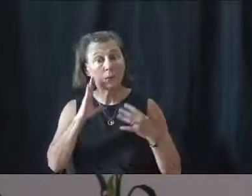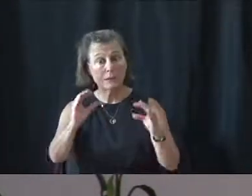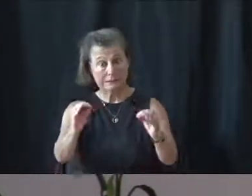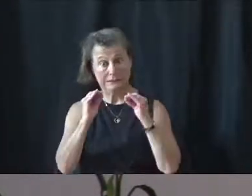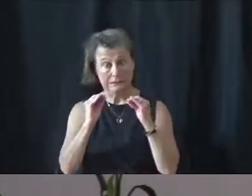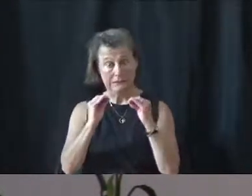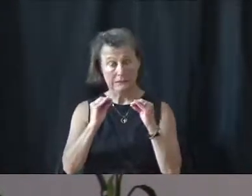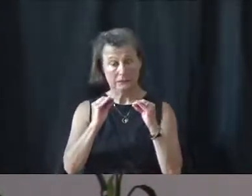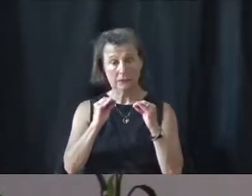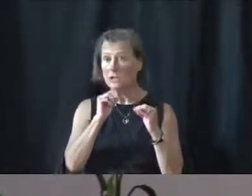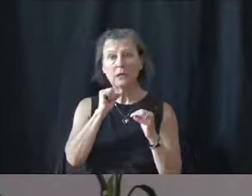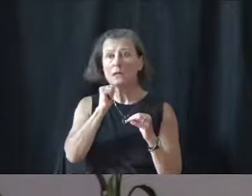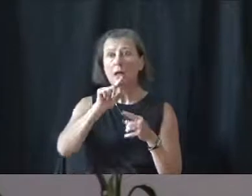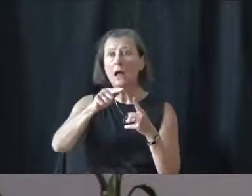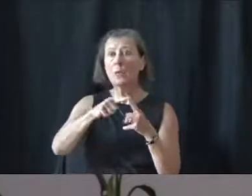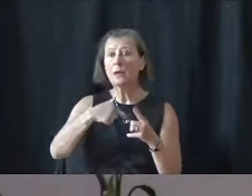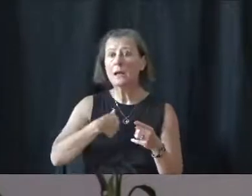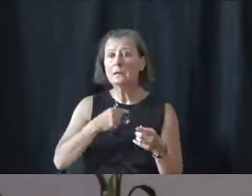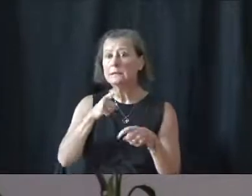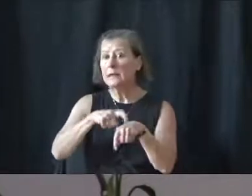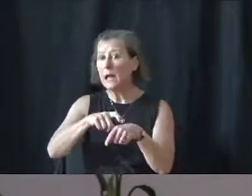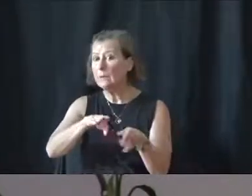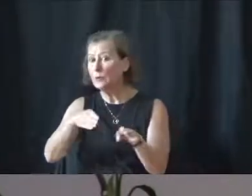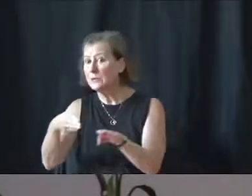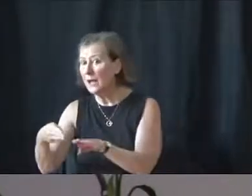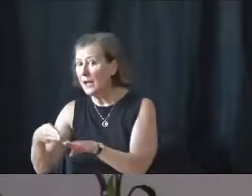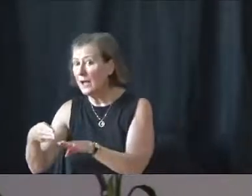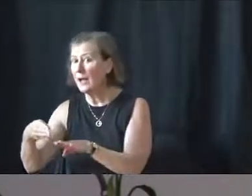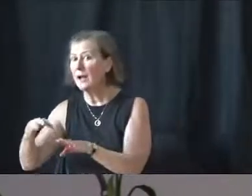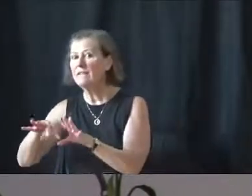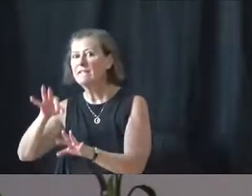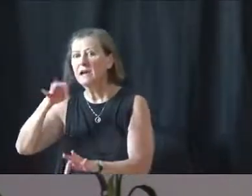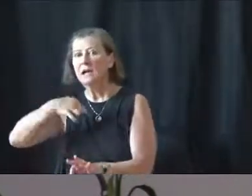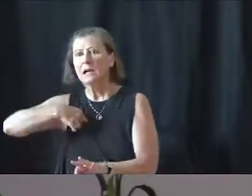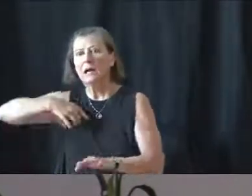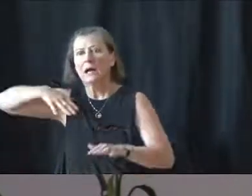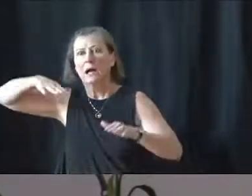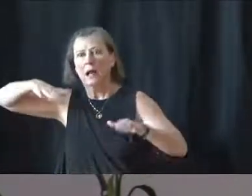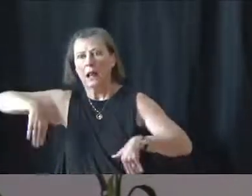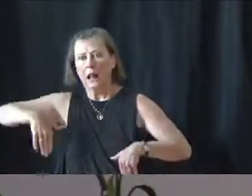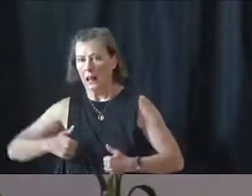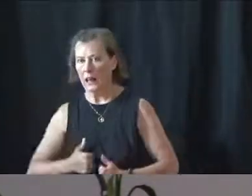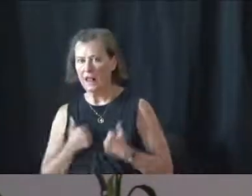when I come to die, discover that I have not lived."